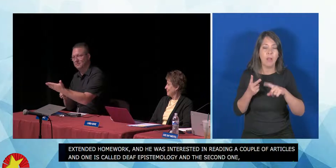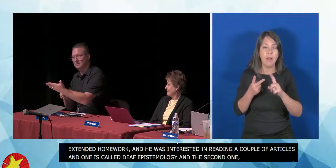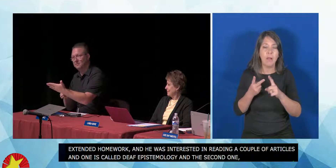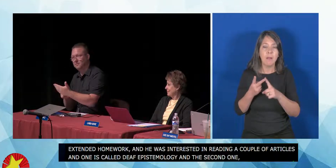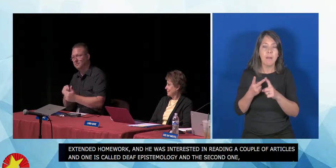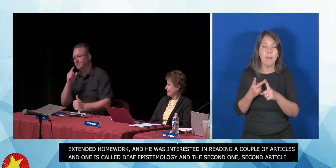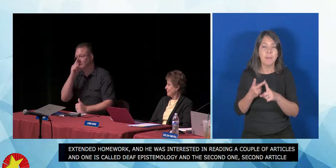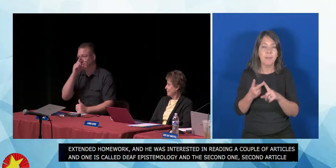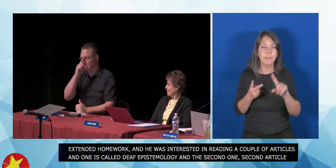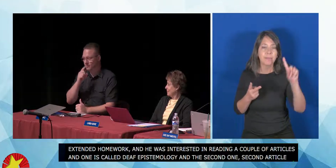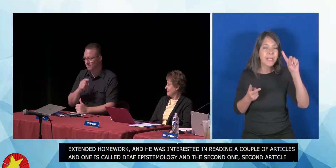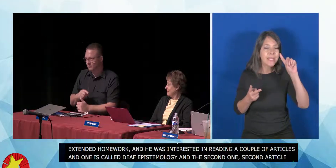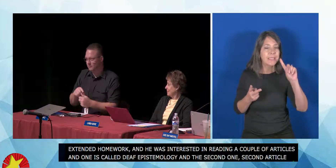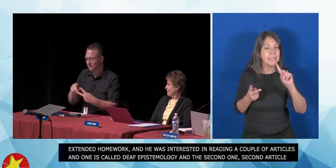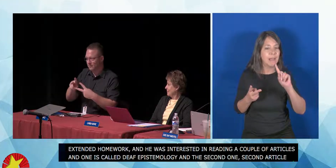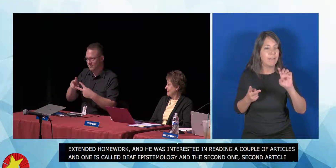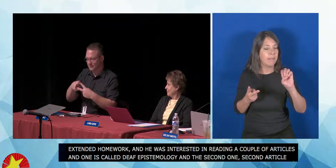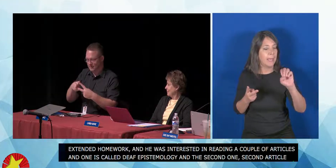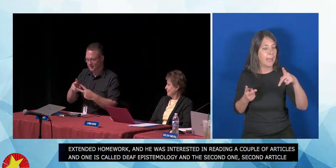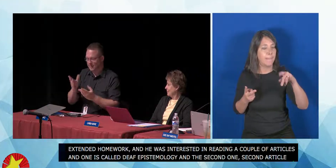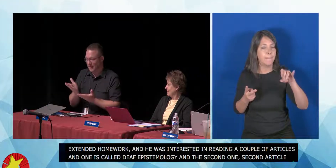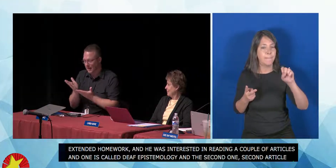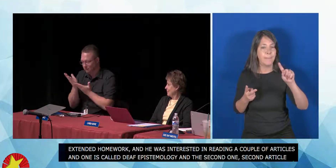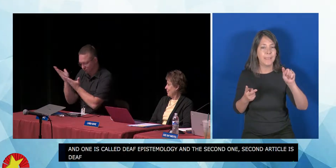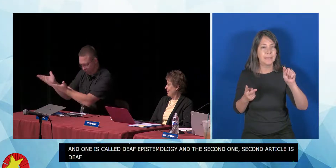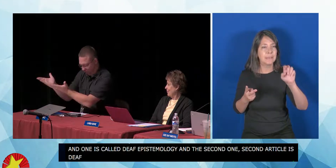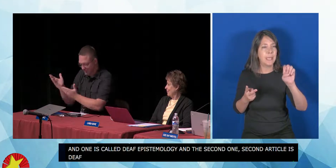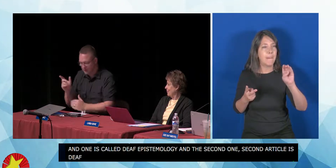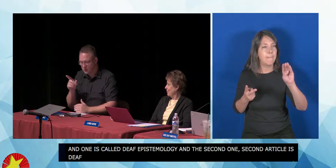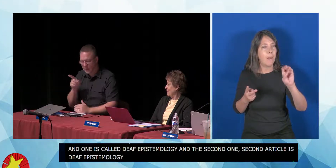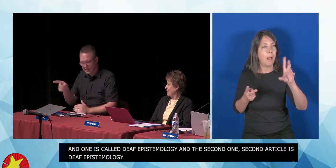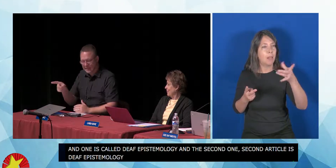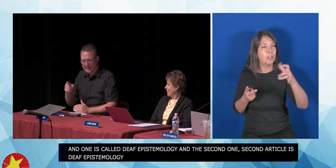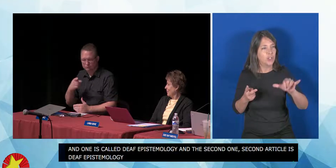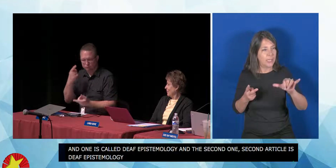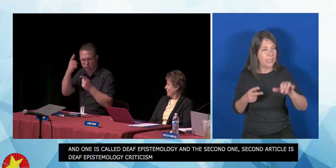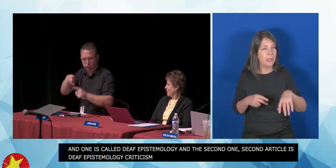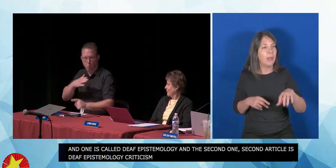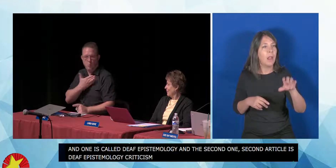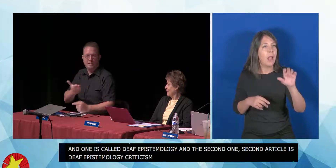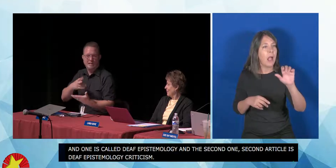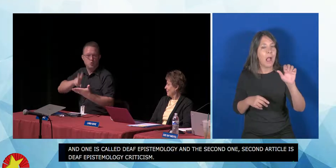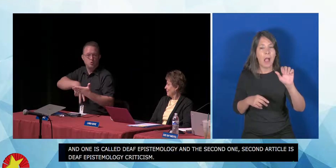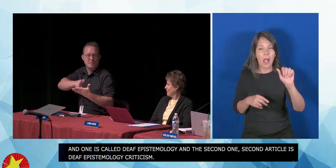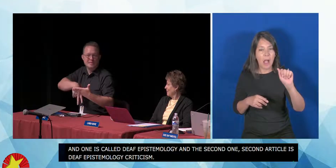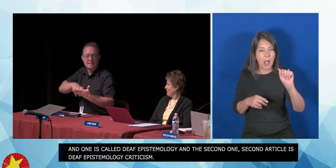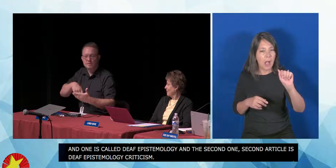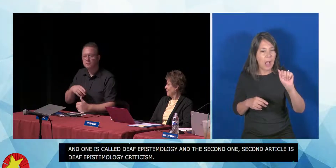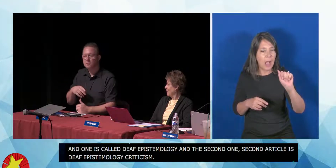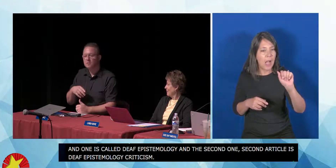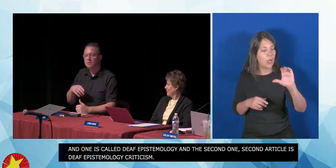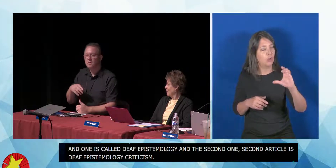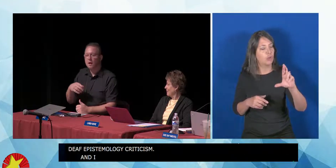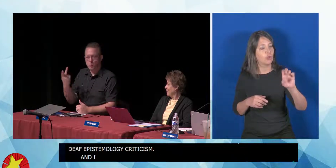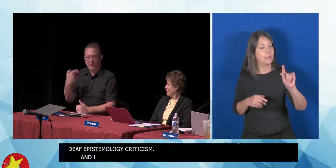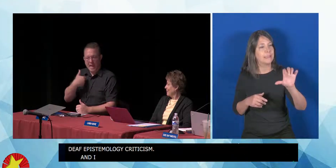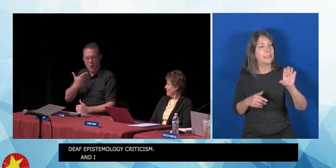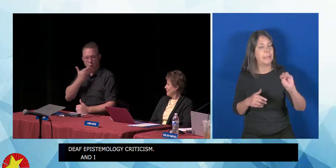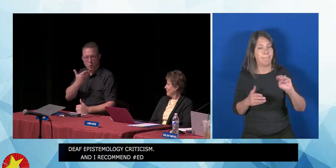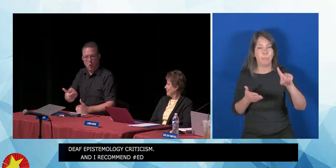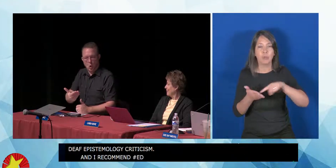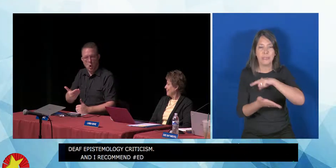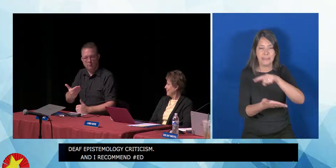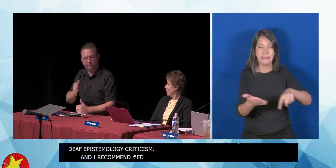is Deaf Epistemology, a Criticism. And I recommended that he read those two articles.